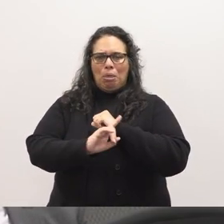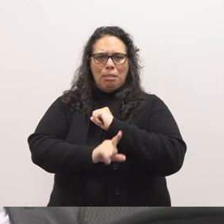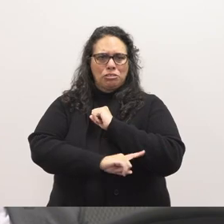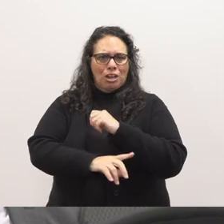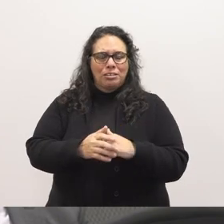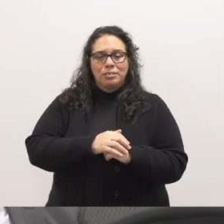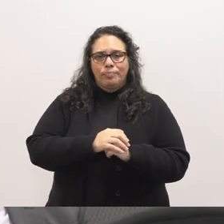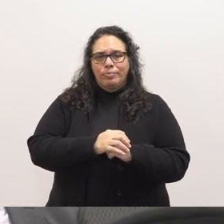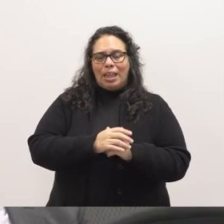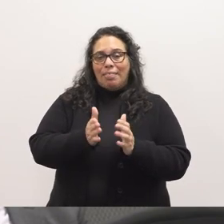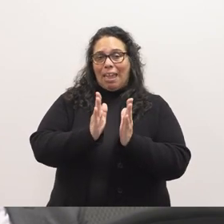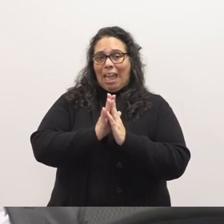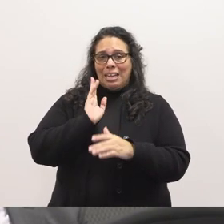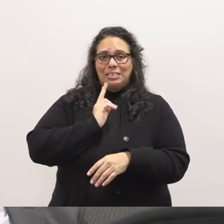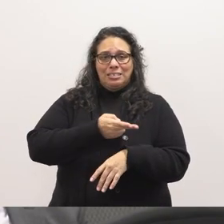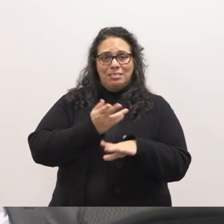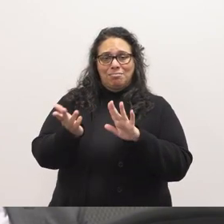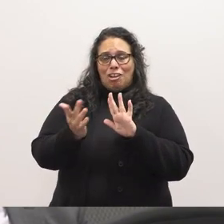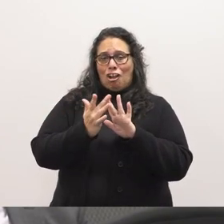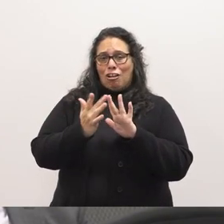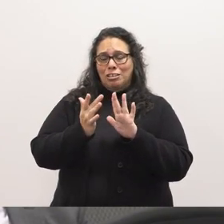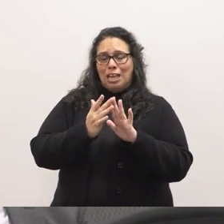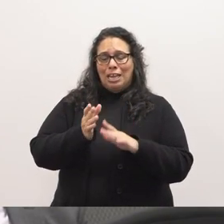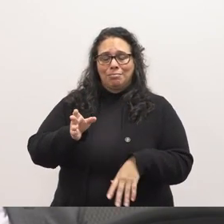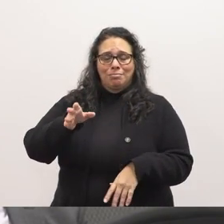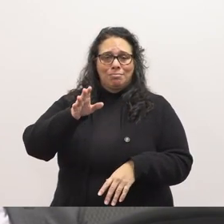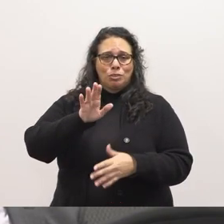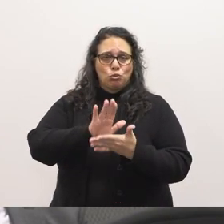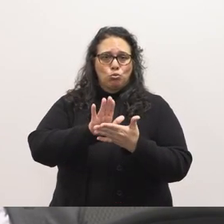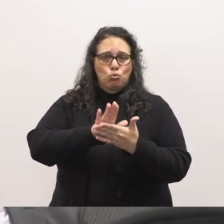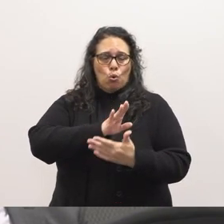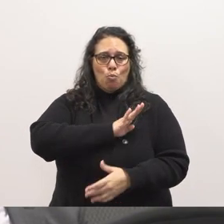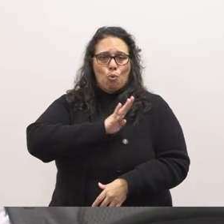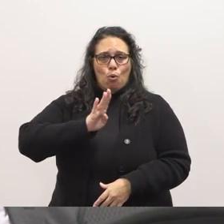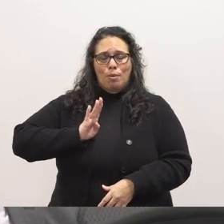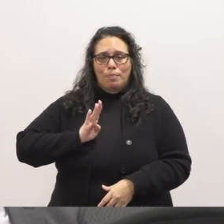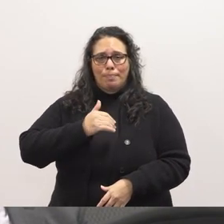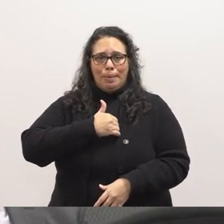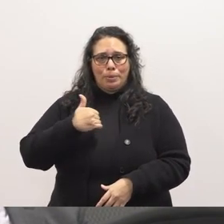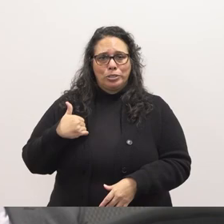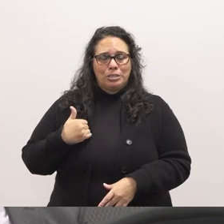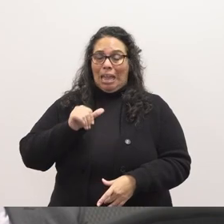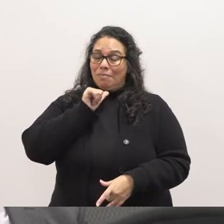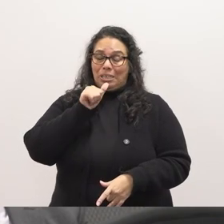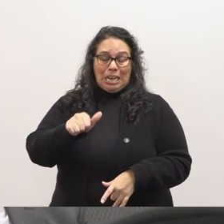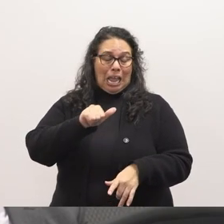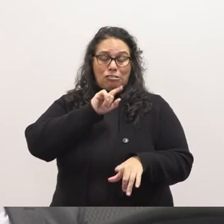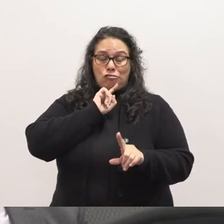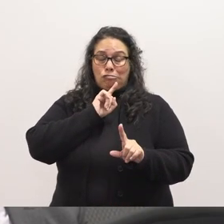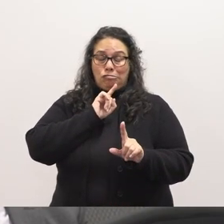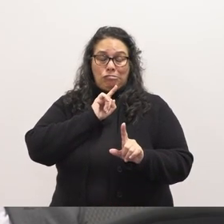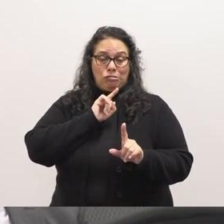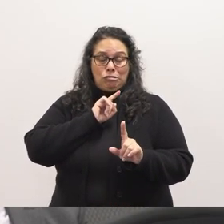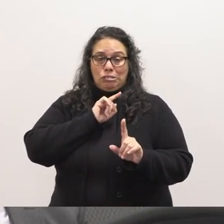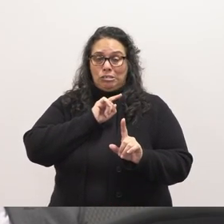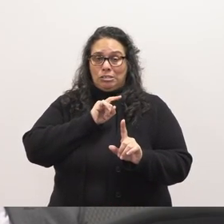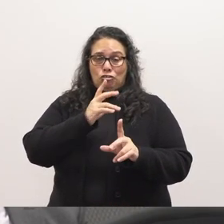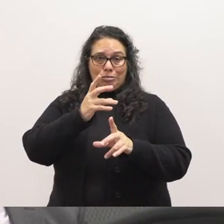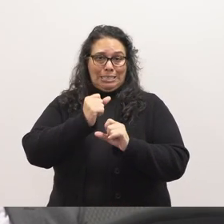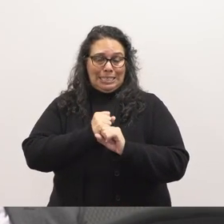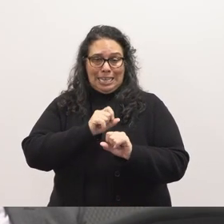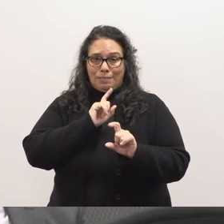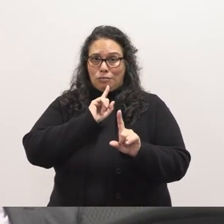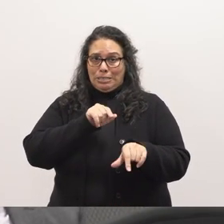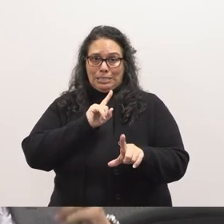school board members, and so I did. Unfortunately, I have not received a response from my representative in District 2, to no surprise to me and